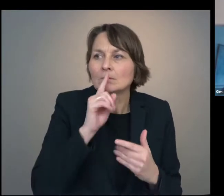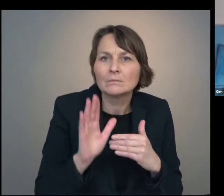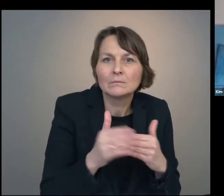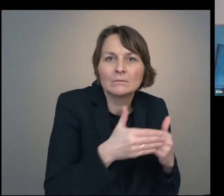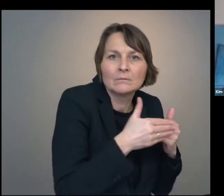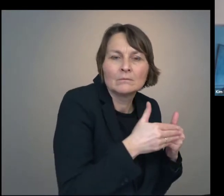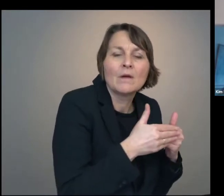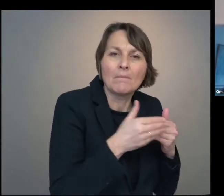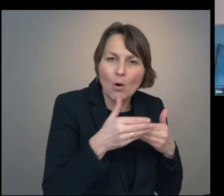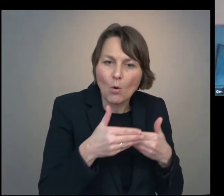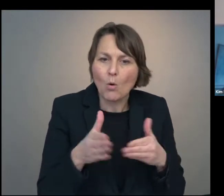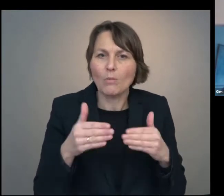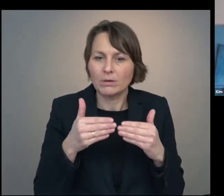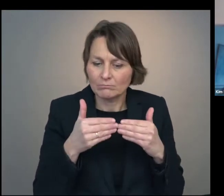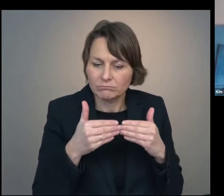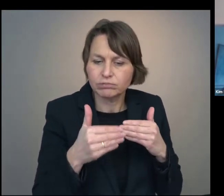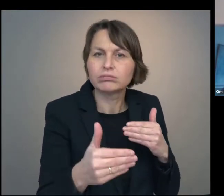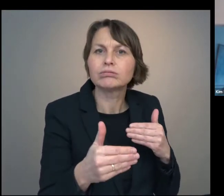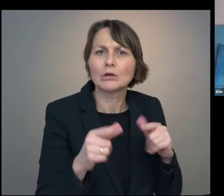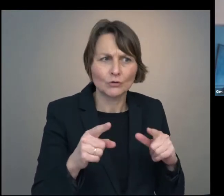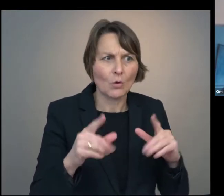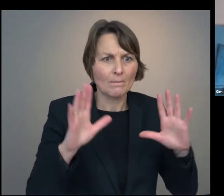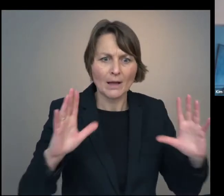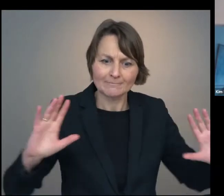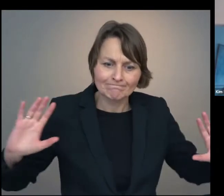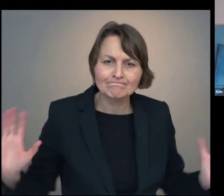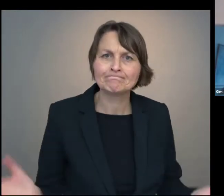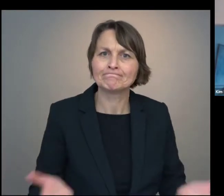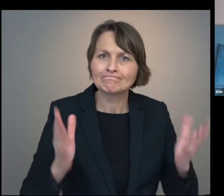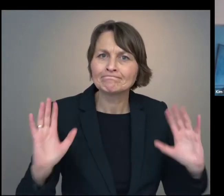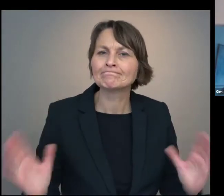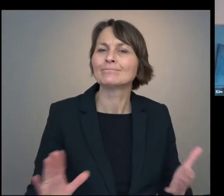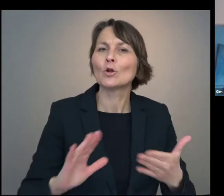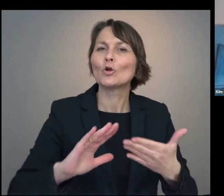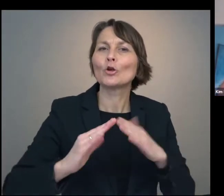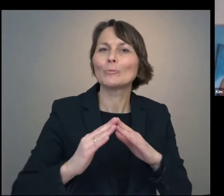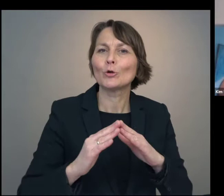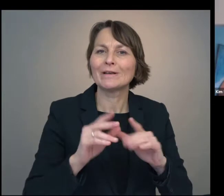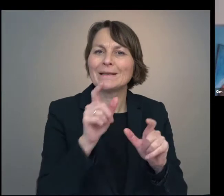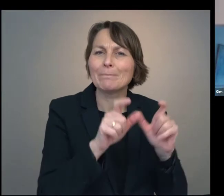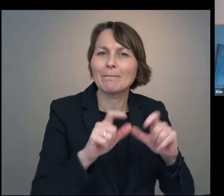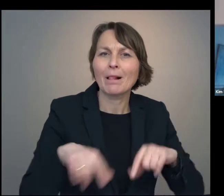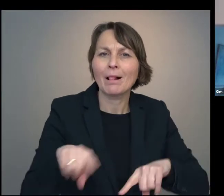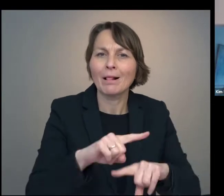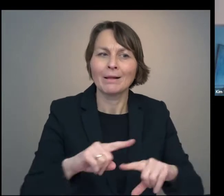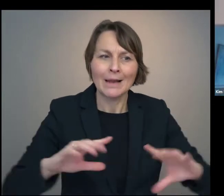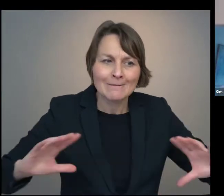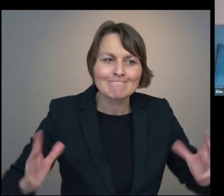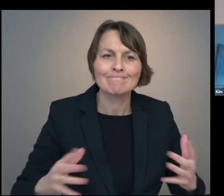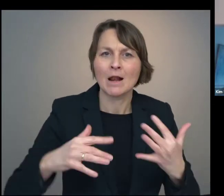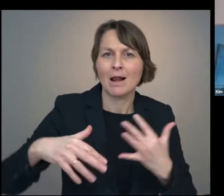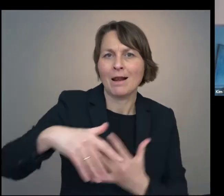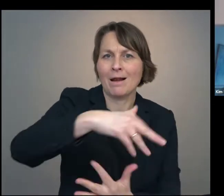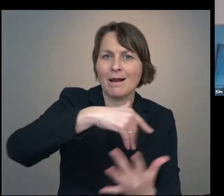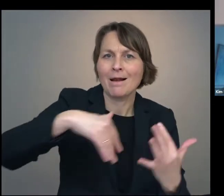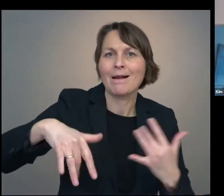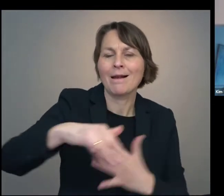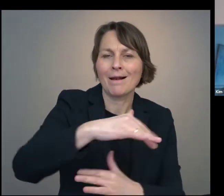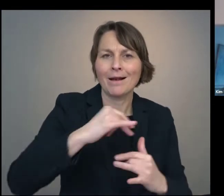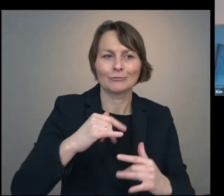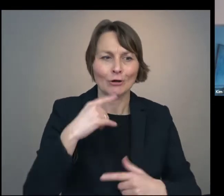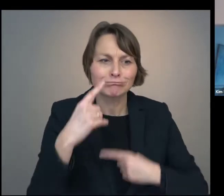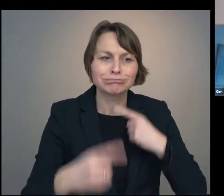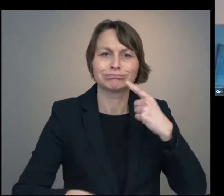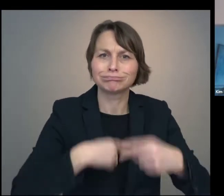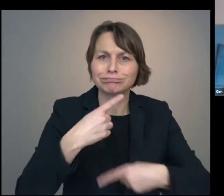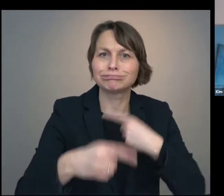need to make sure that the community is thriving as well. So these three elements needs to be in